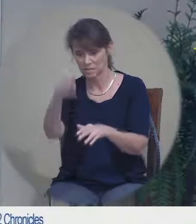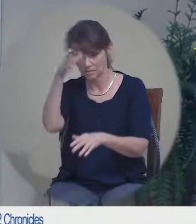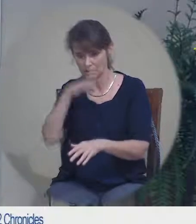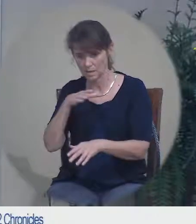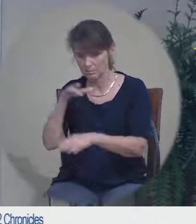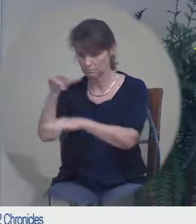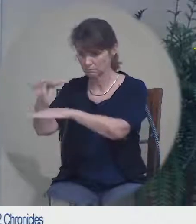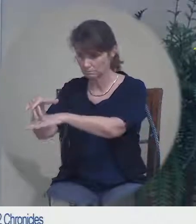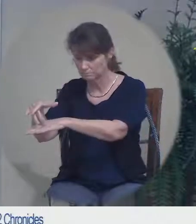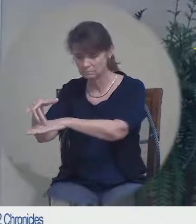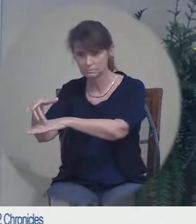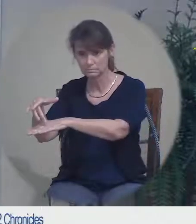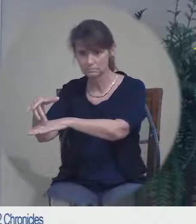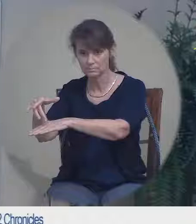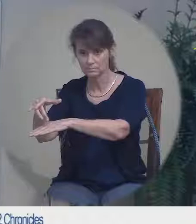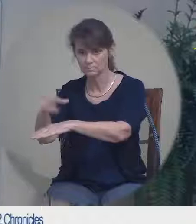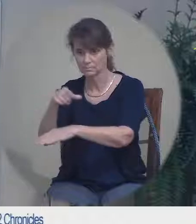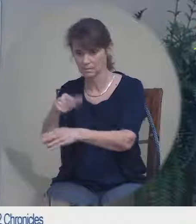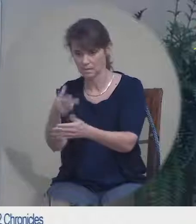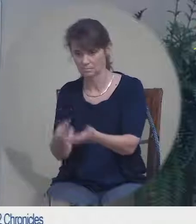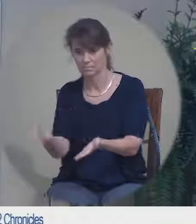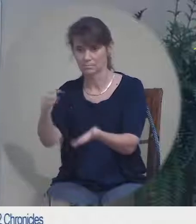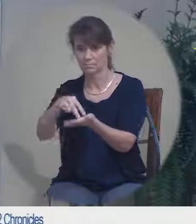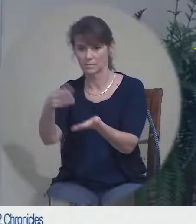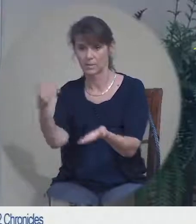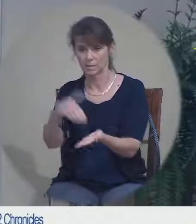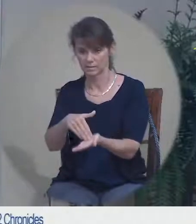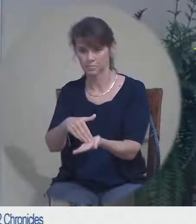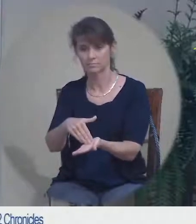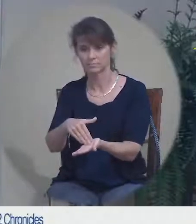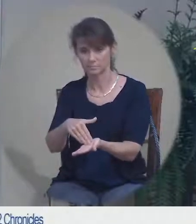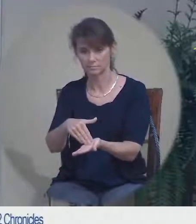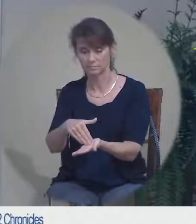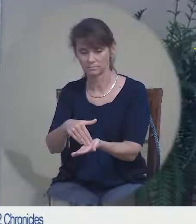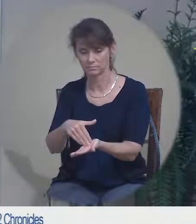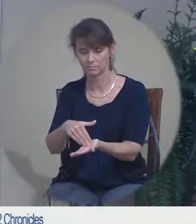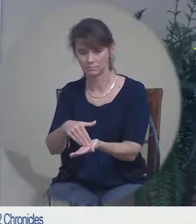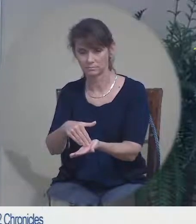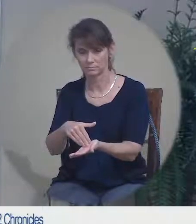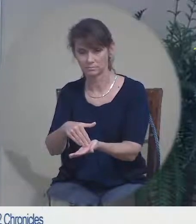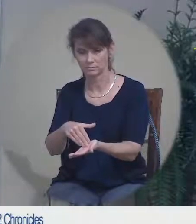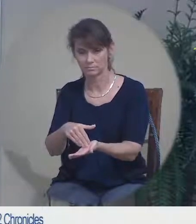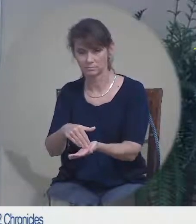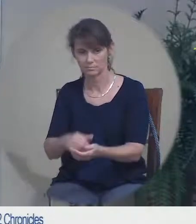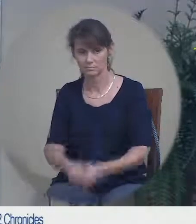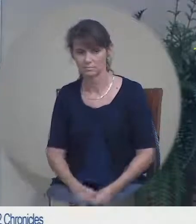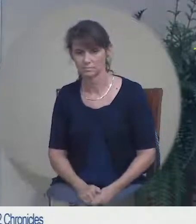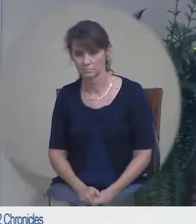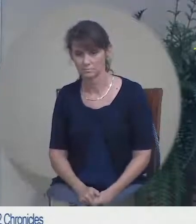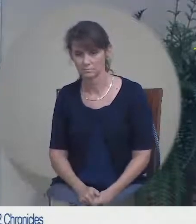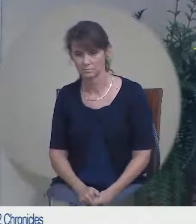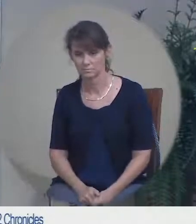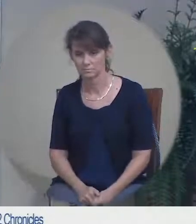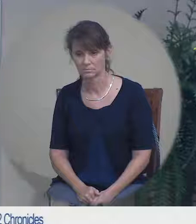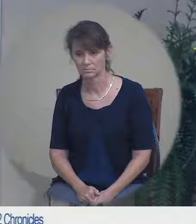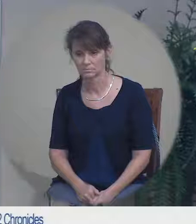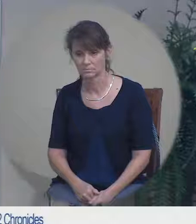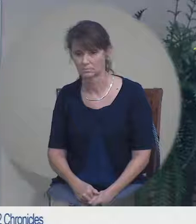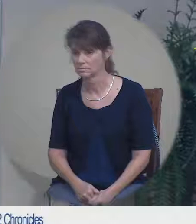life. This is the only time that, so remember Elijah raised those from the dead? Here,